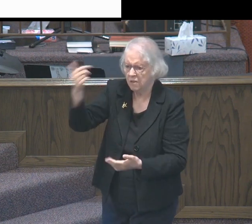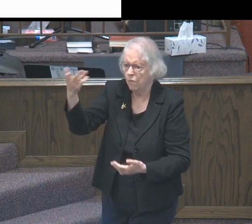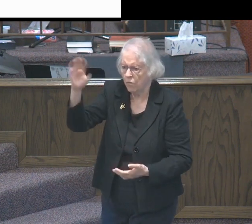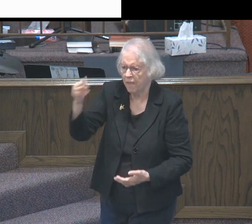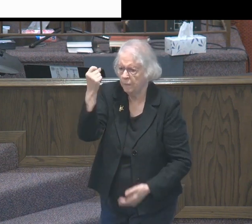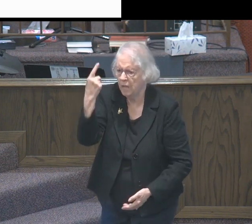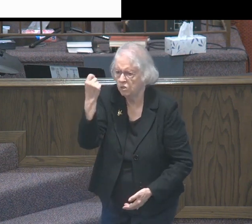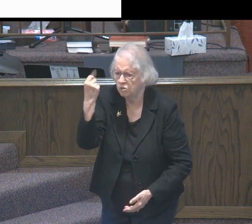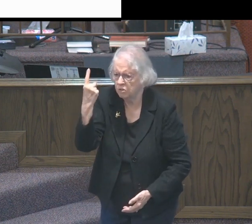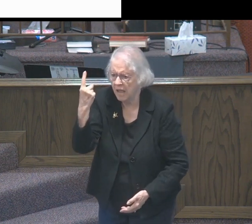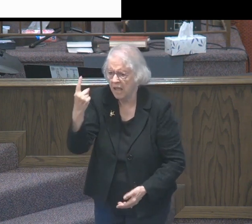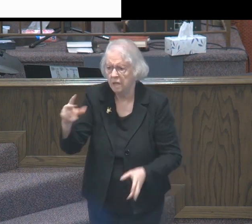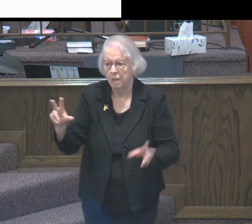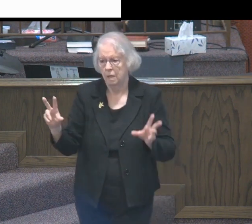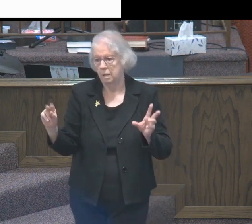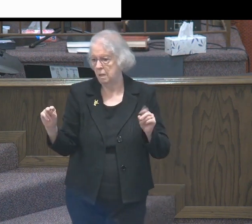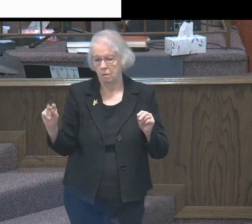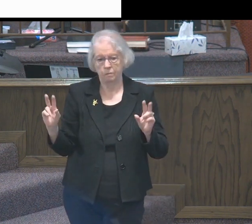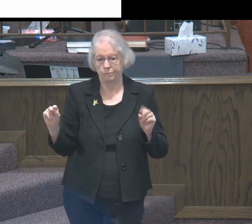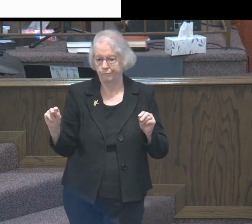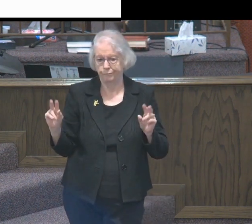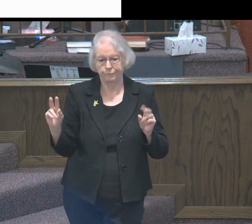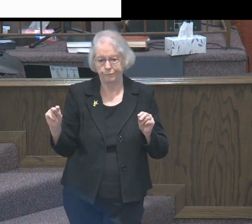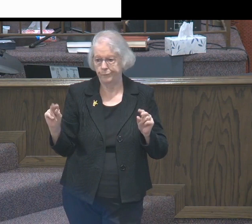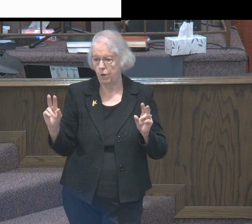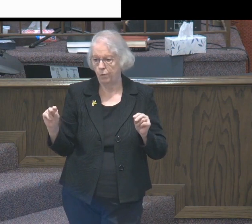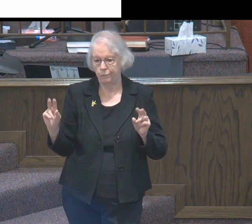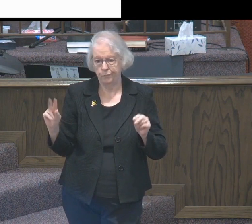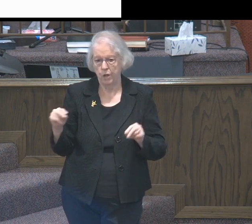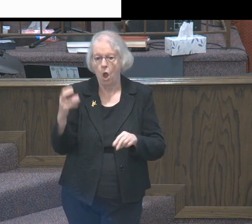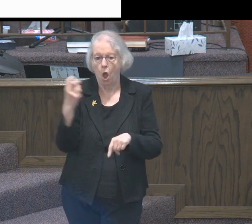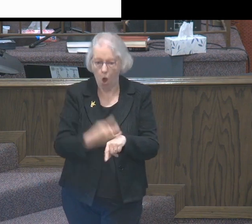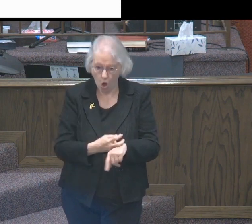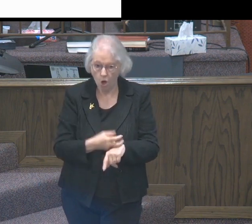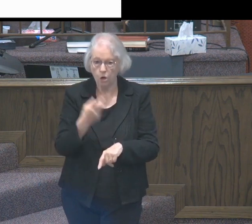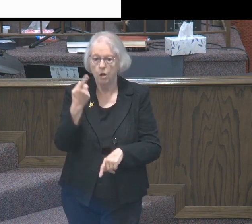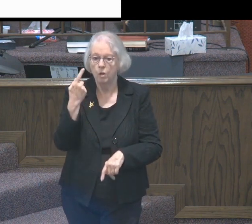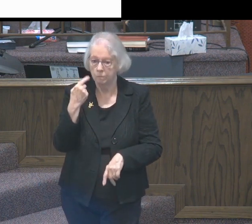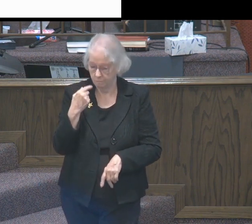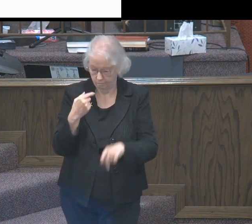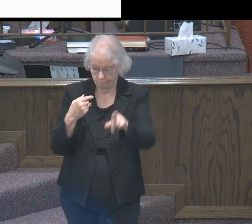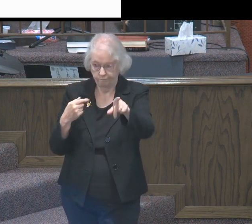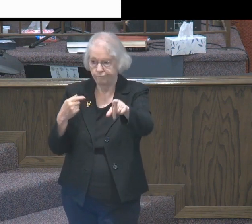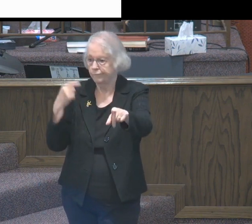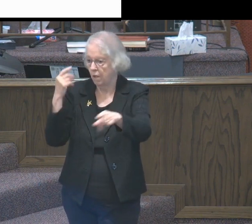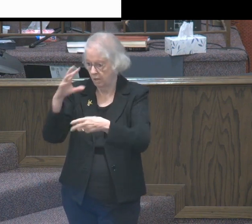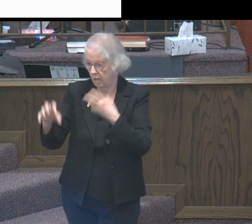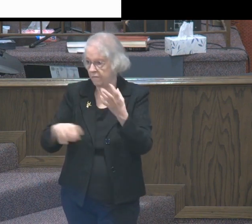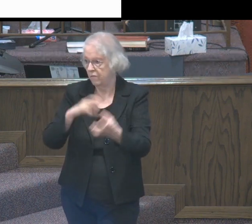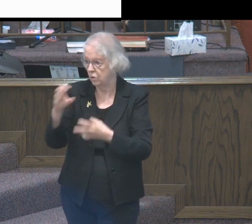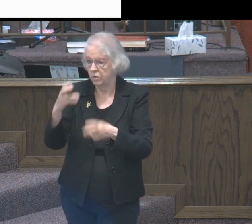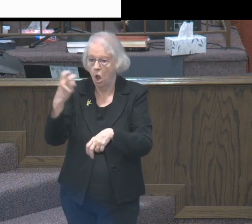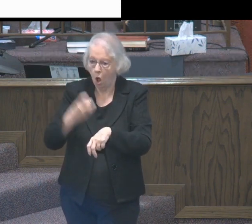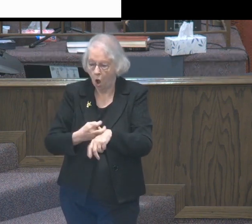that's the piece of it that we must understand. He didn't come to destroy it, he came to fulfill